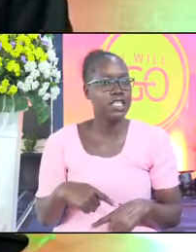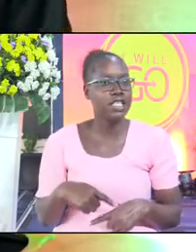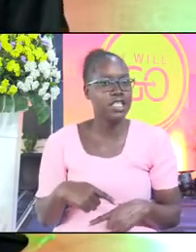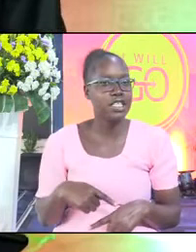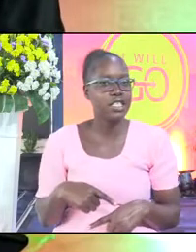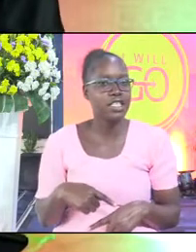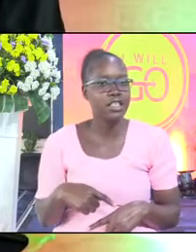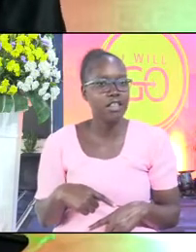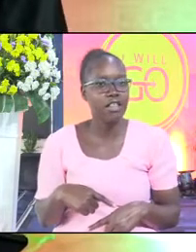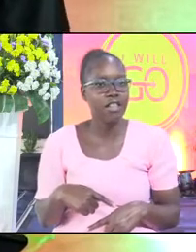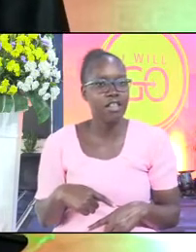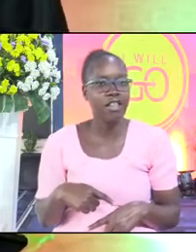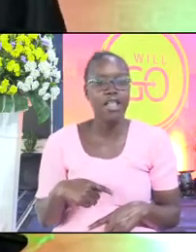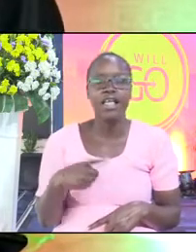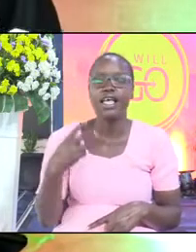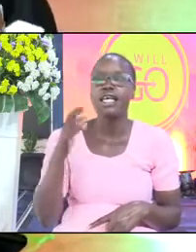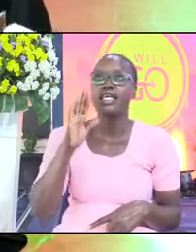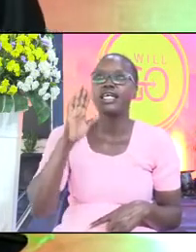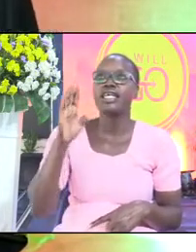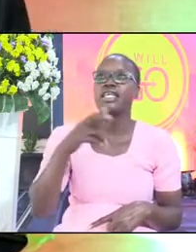fear.